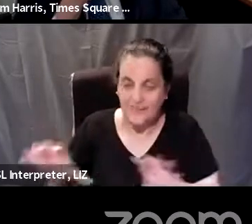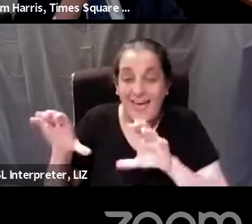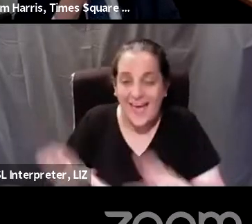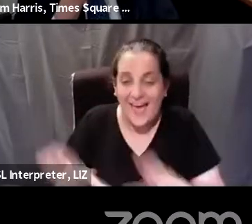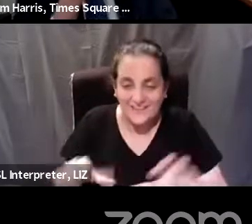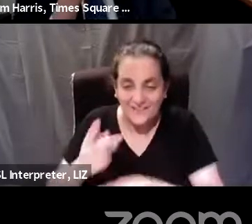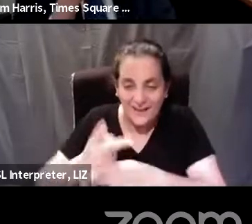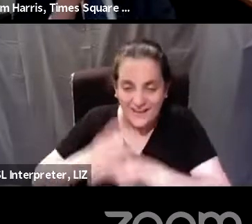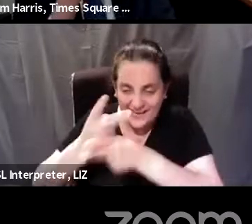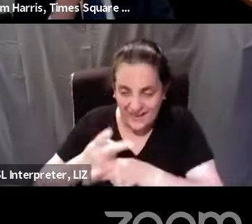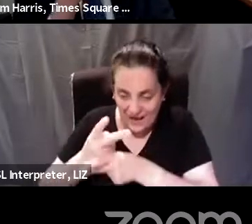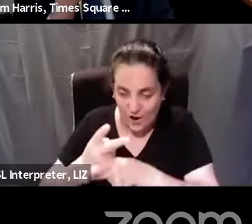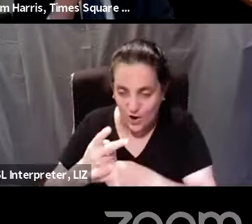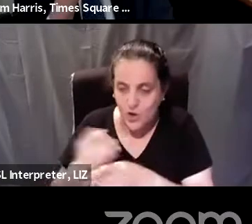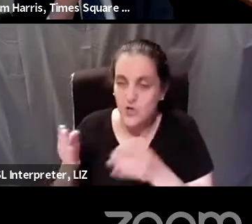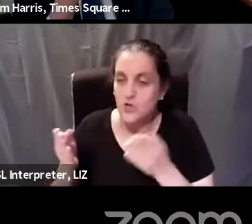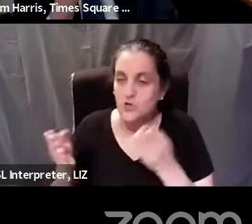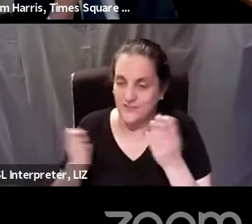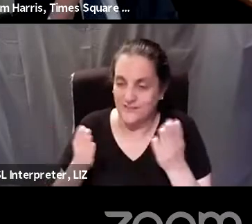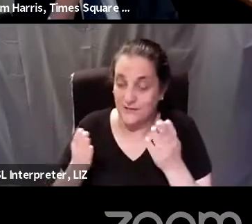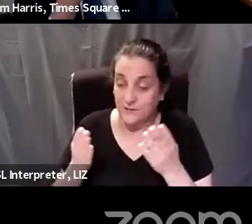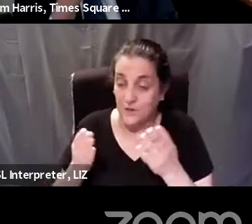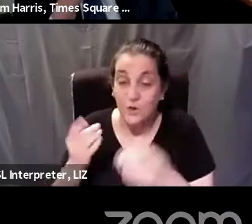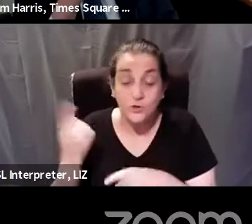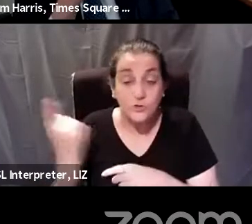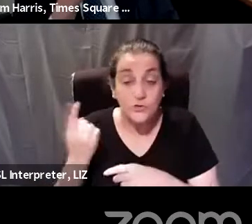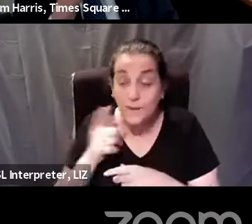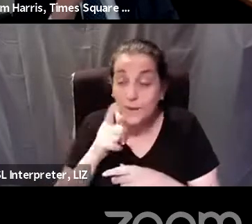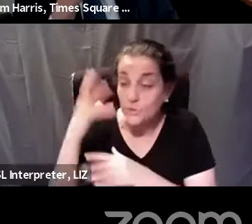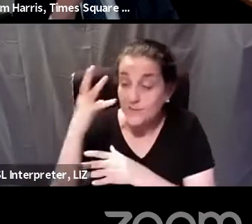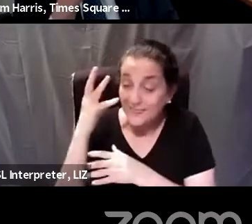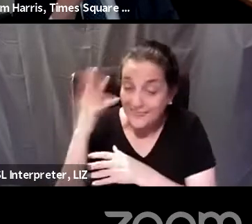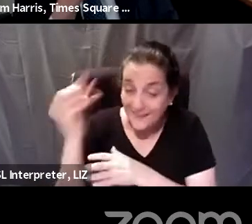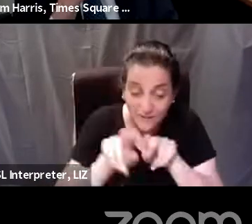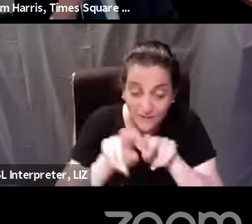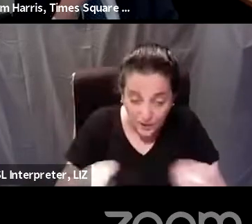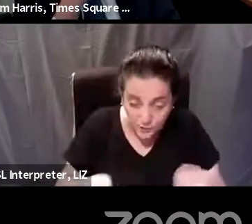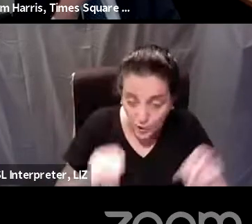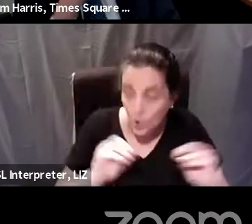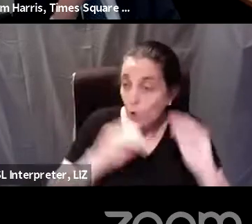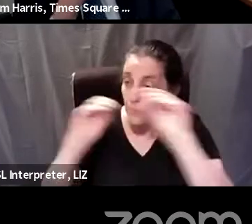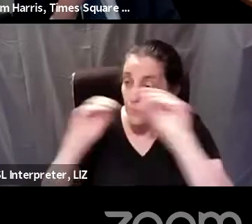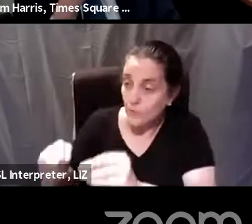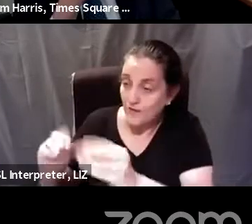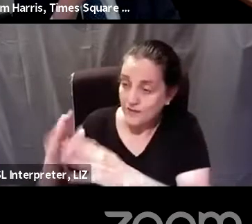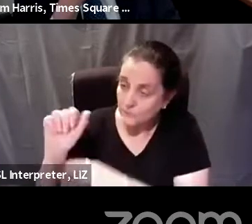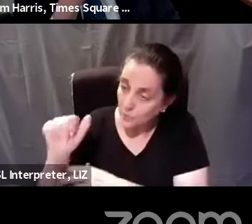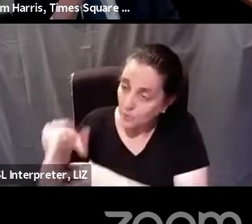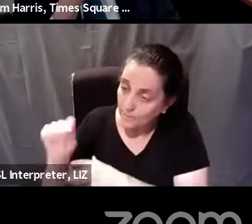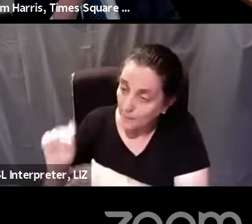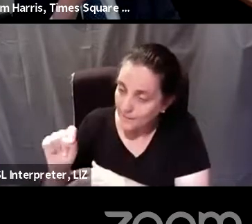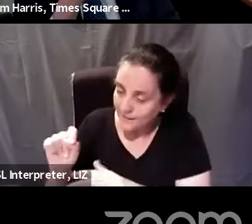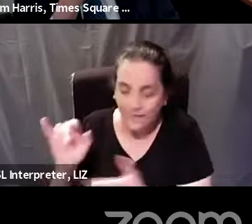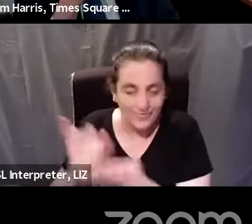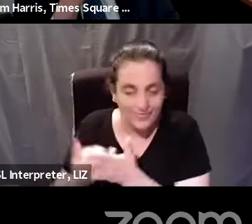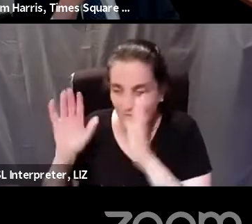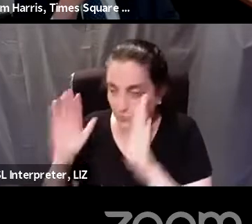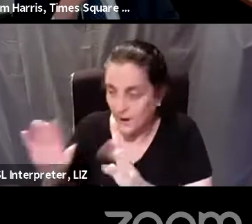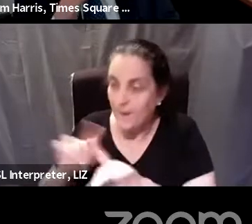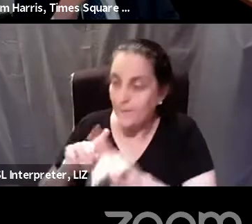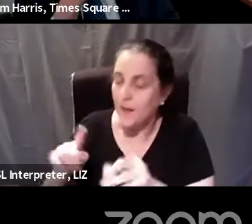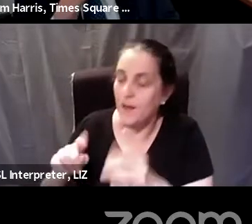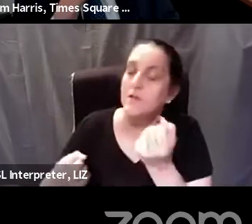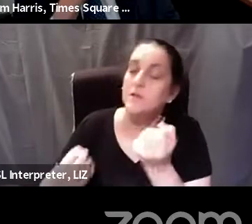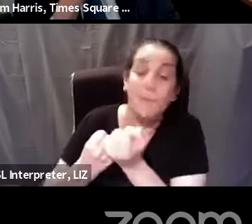person exiting the shelter system. It's not for everybody. There's some people that are great on their own, but you know, without